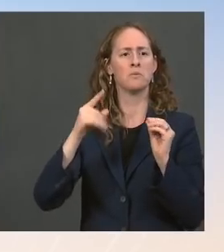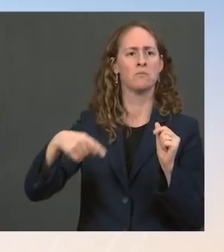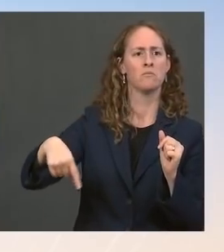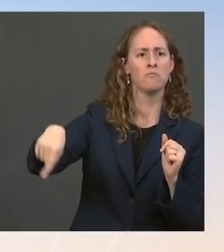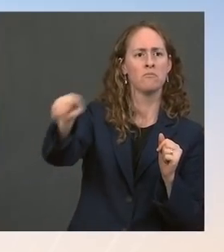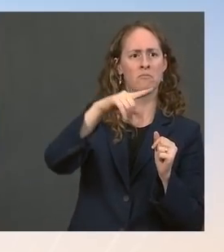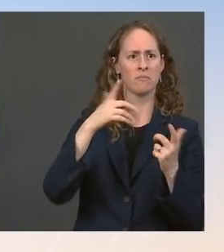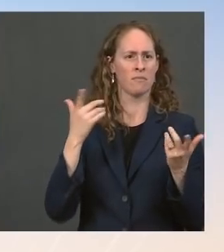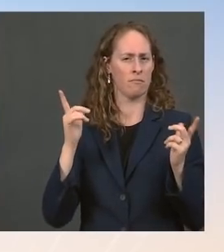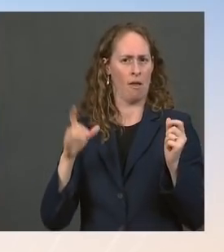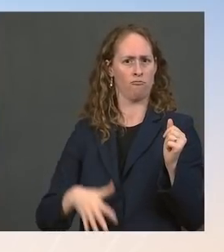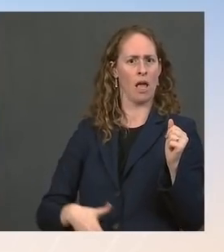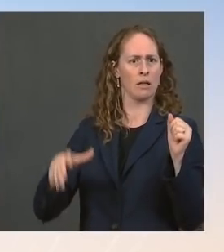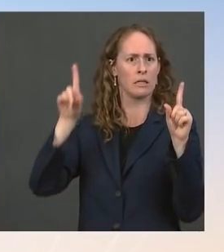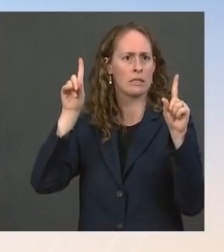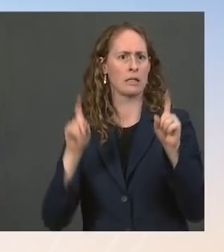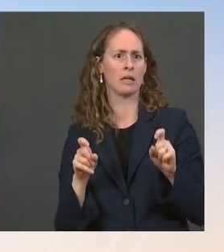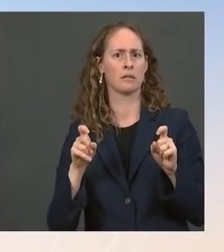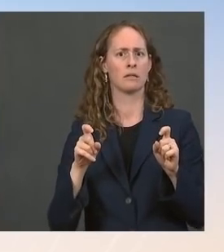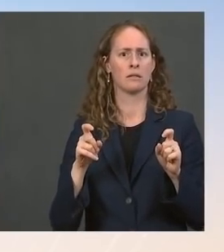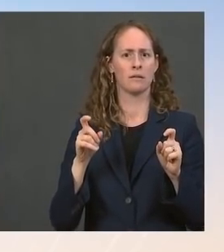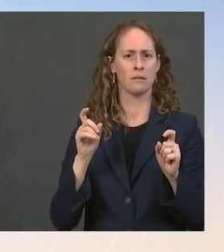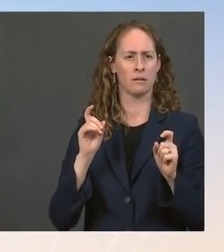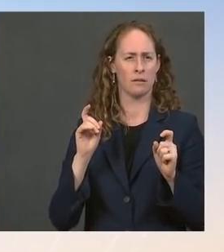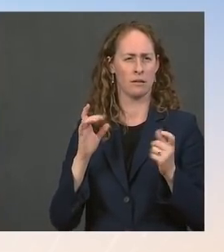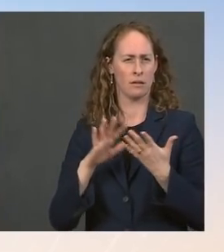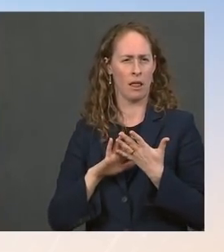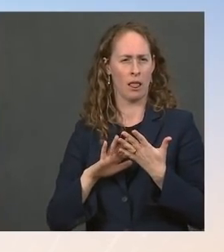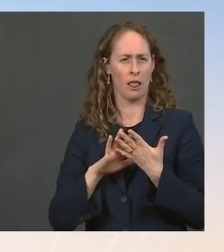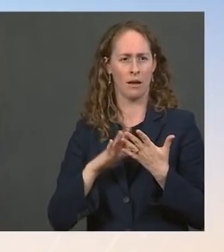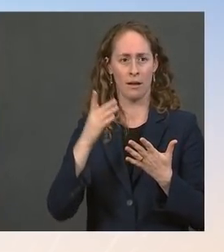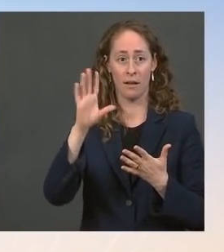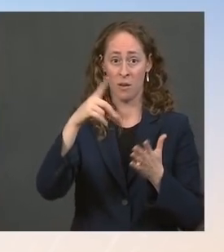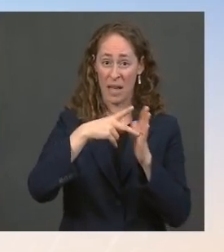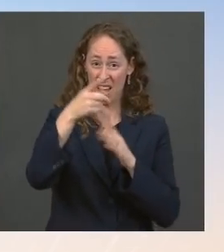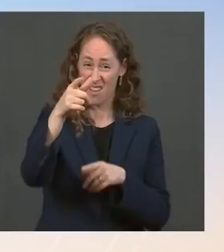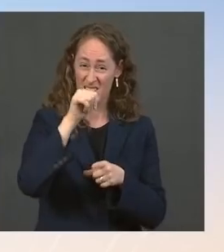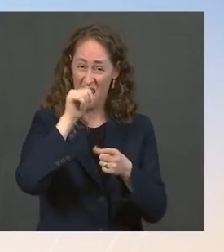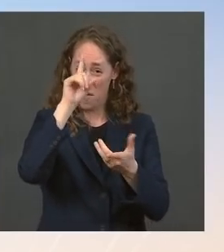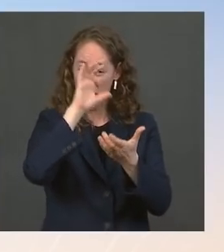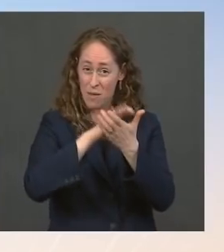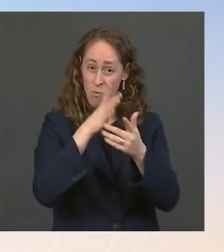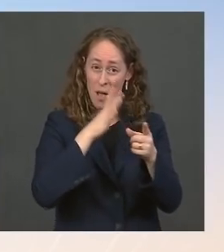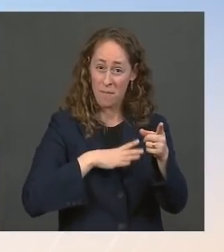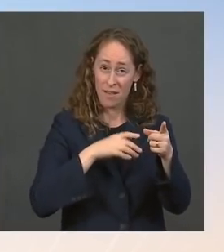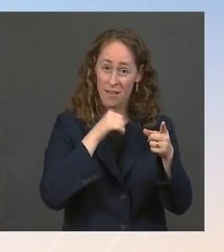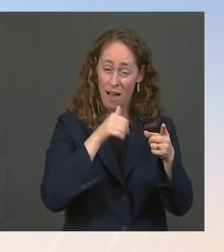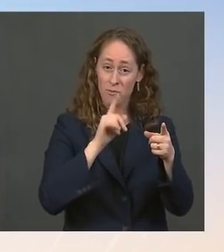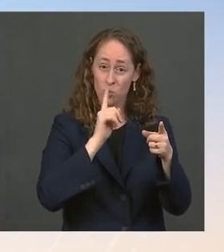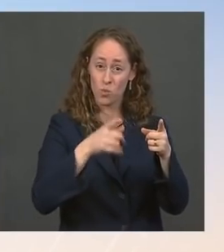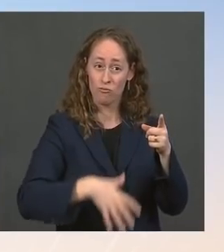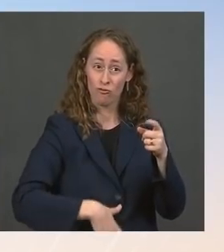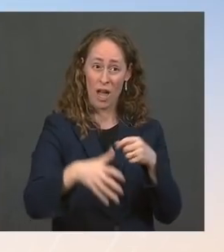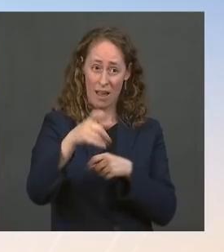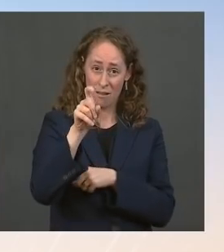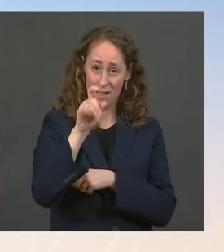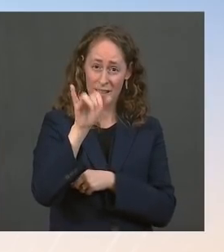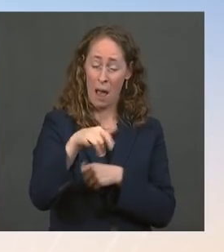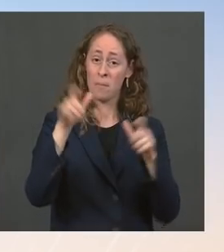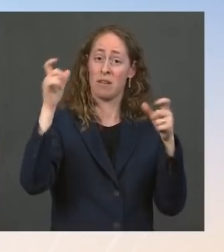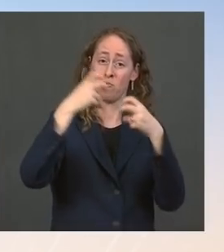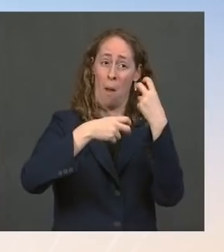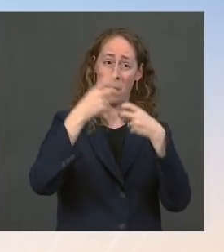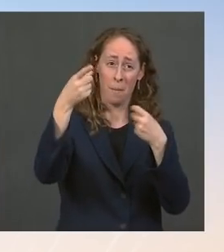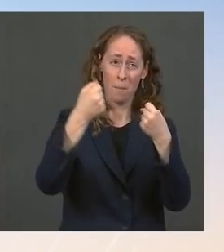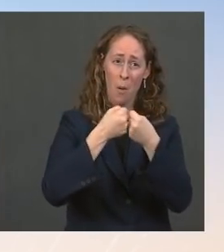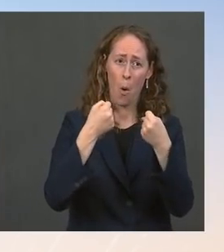test unless they want to. So, are you suggesting you don't believe when women say they're pregnant? Is that a big issue, we think, at the border? I am not in charge